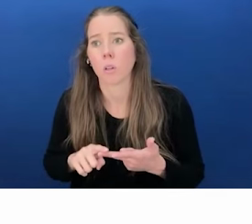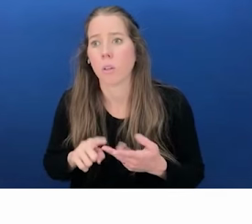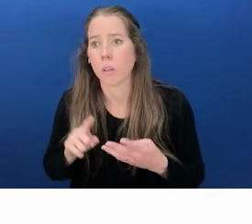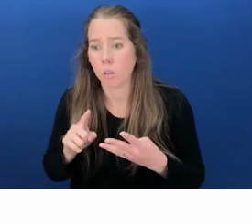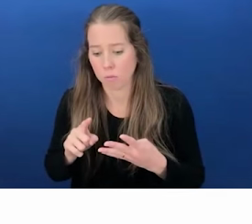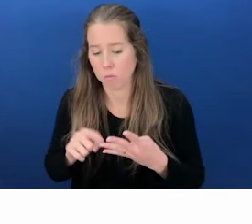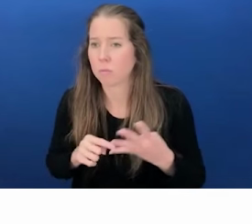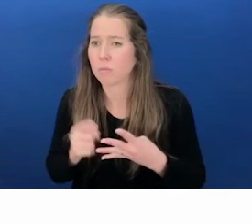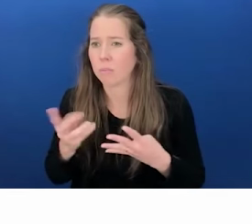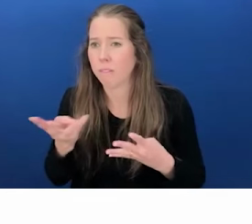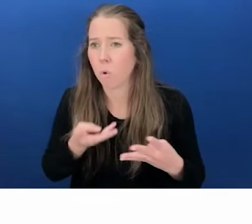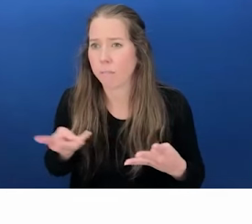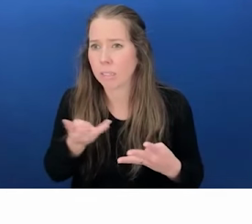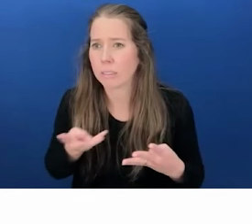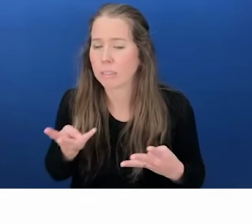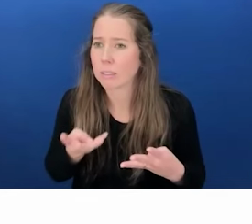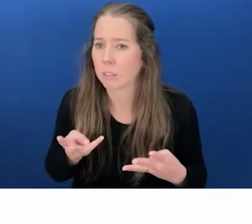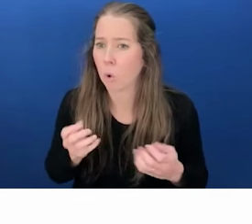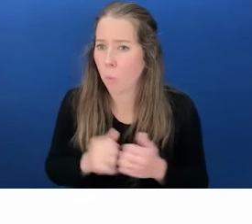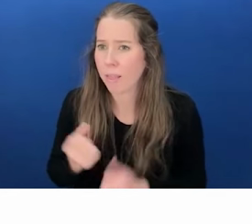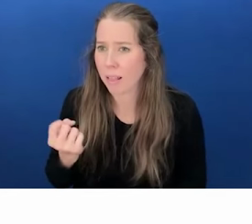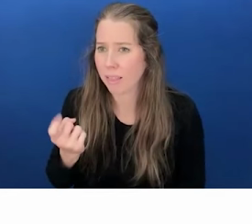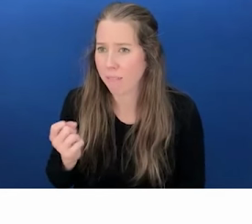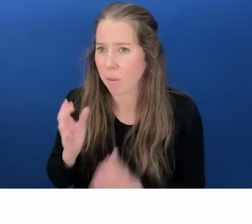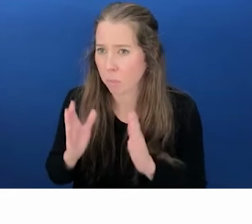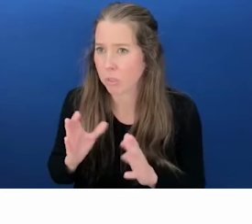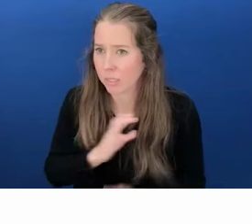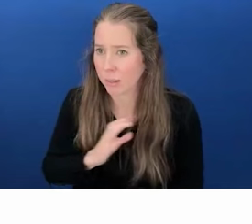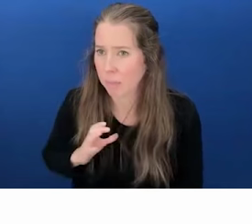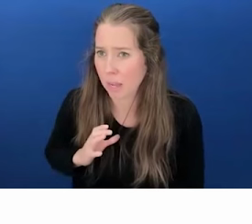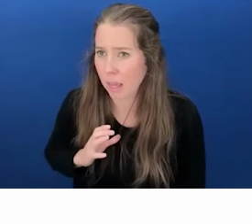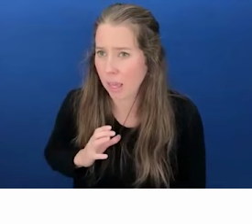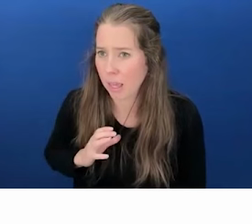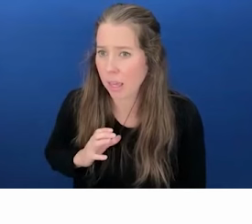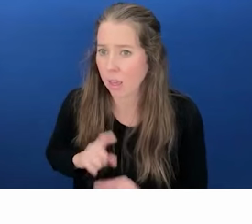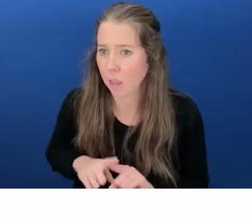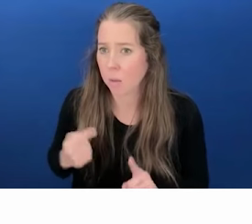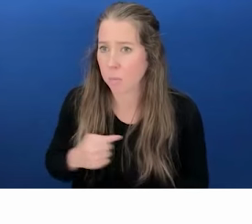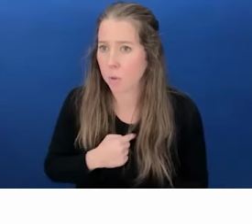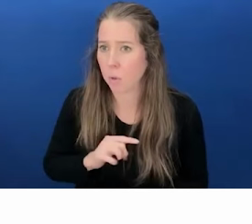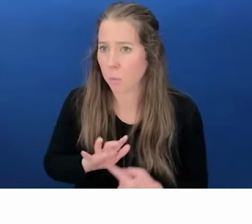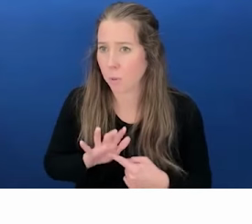rep. So there's 4 of us with an 11-person committee. But we represent